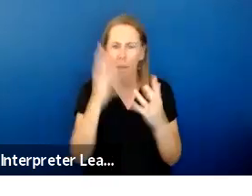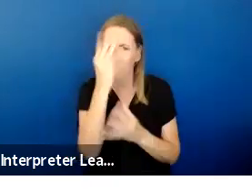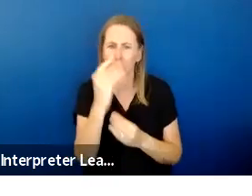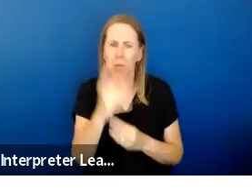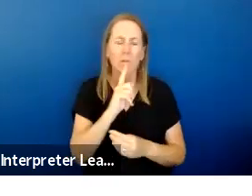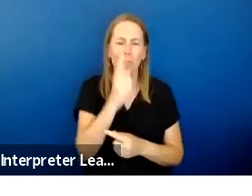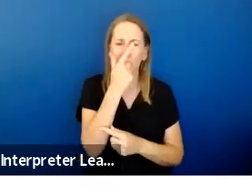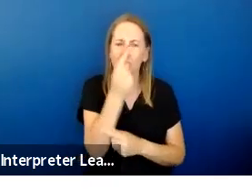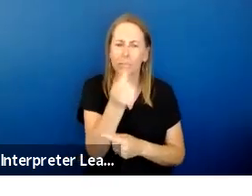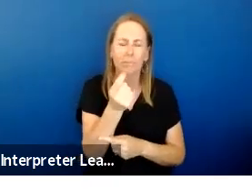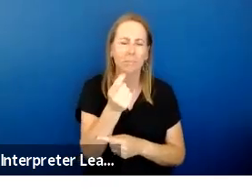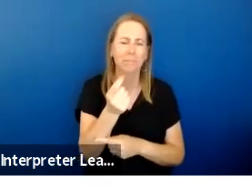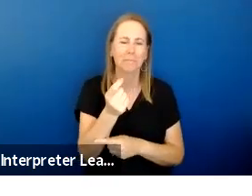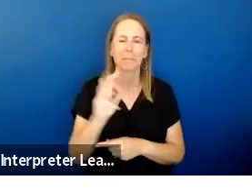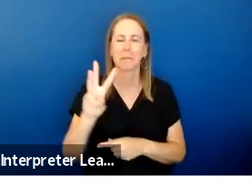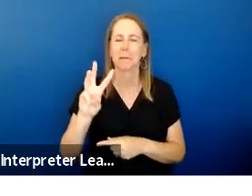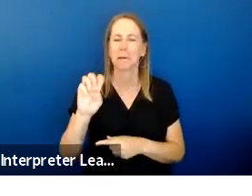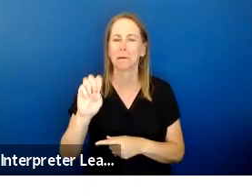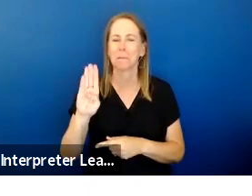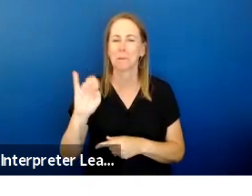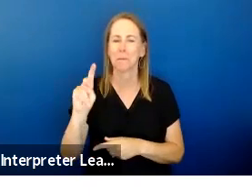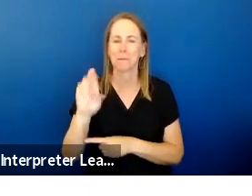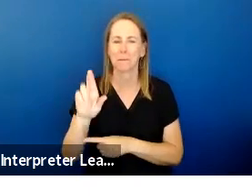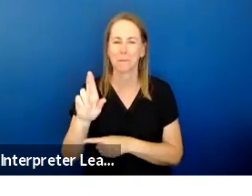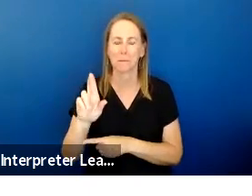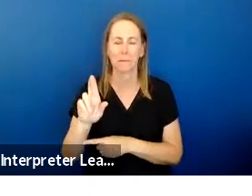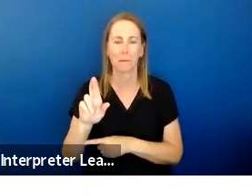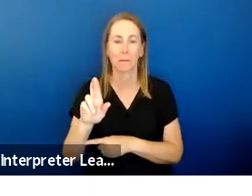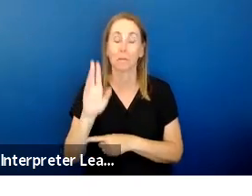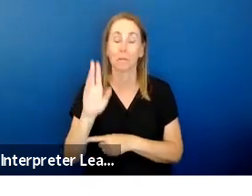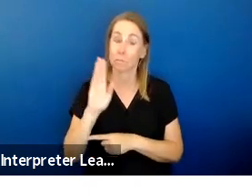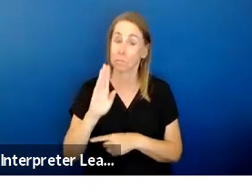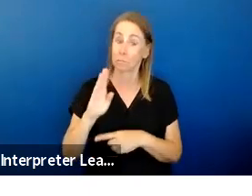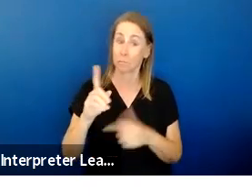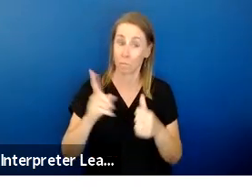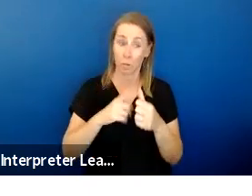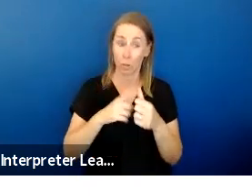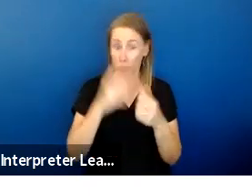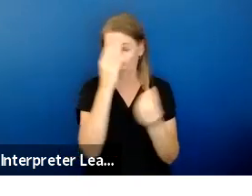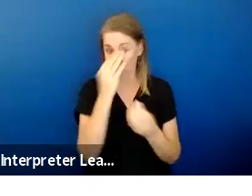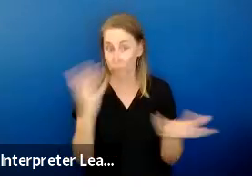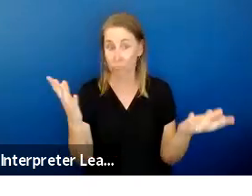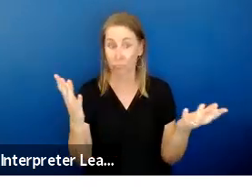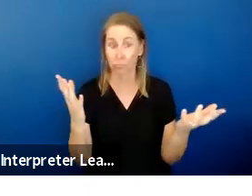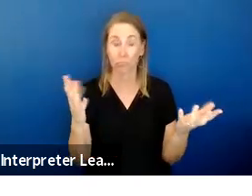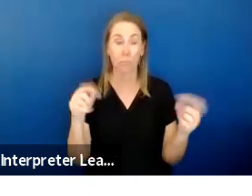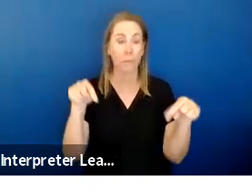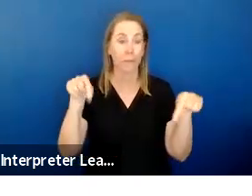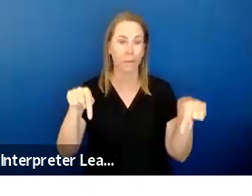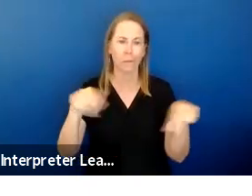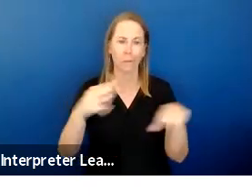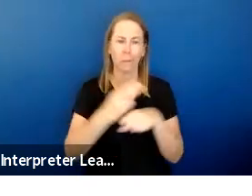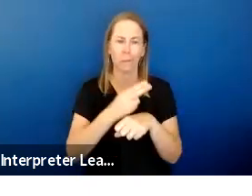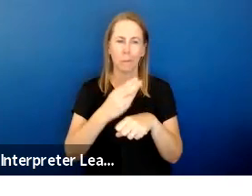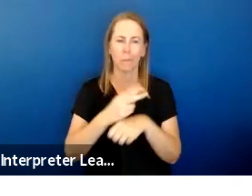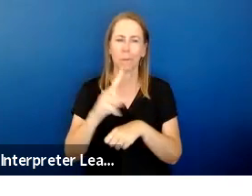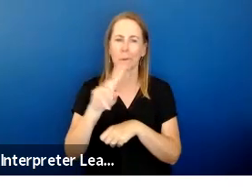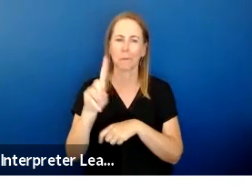folks today. I'm going to go ahead and let everyone know that obviously we are on Zoom